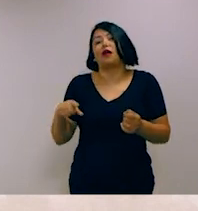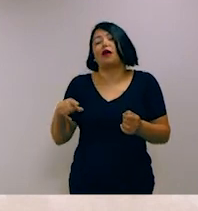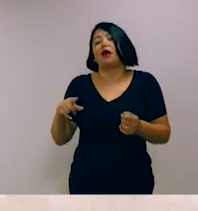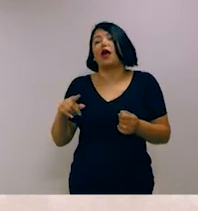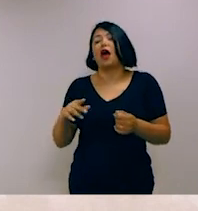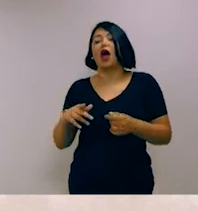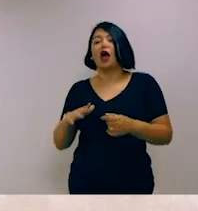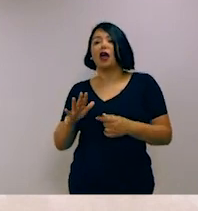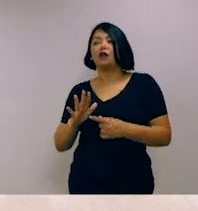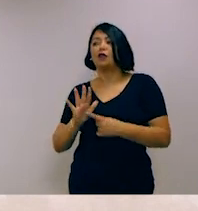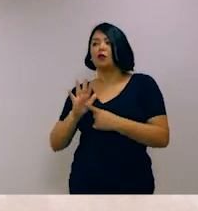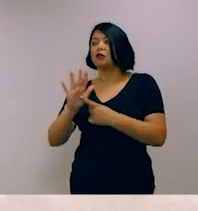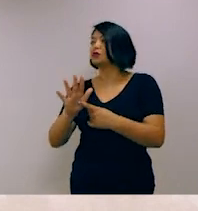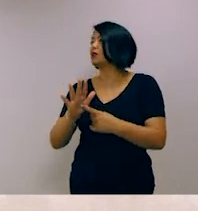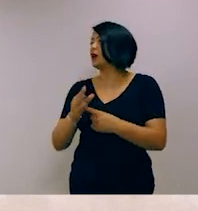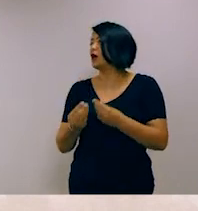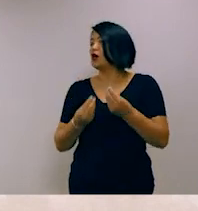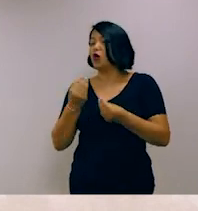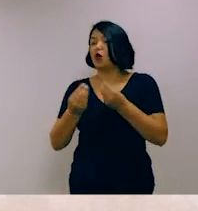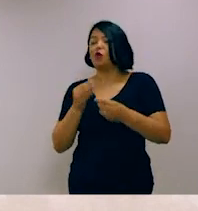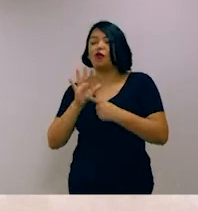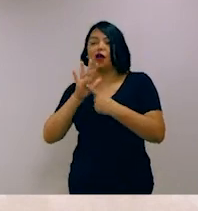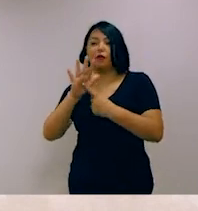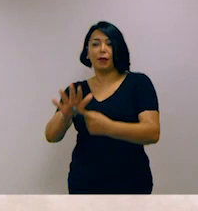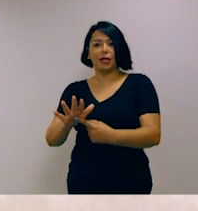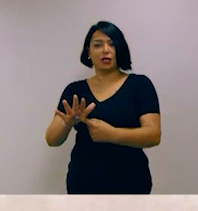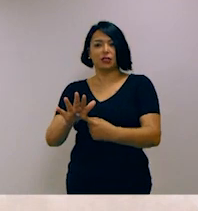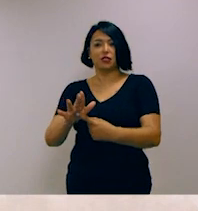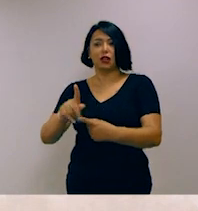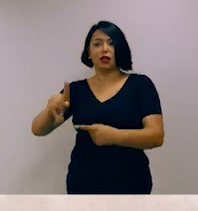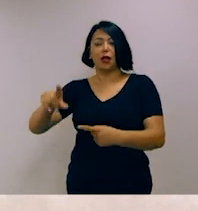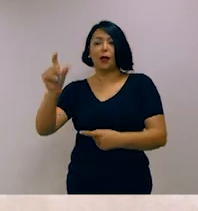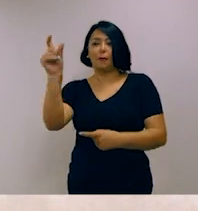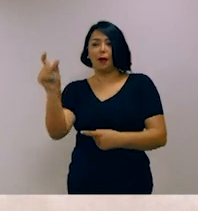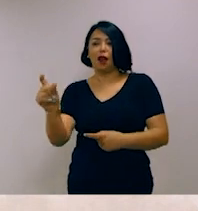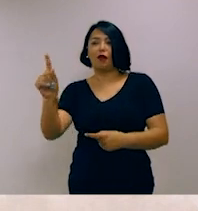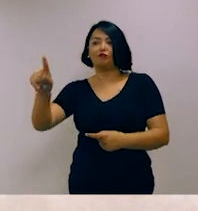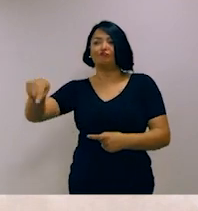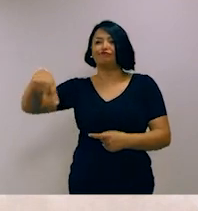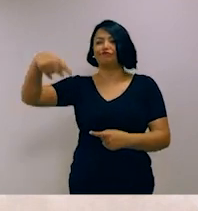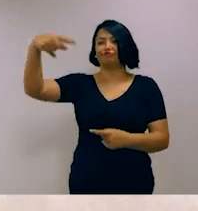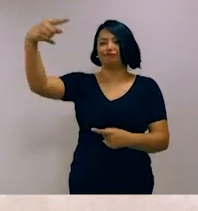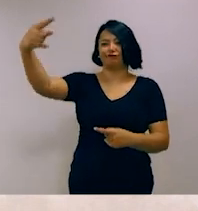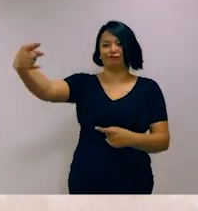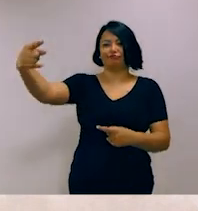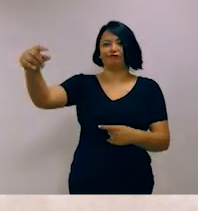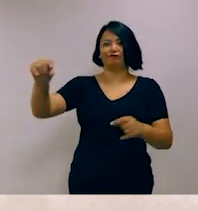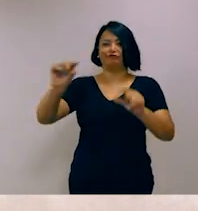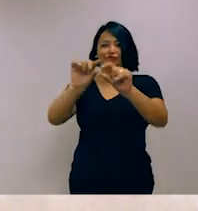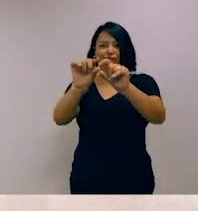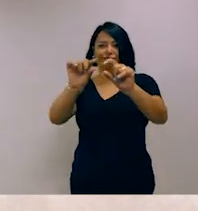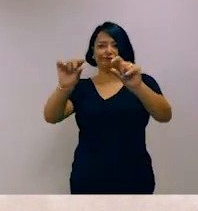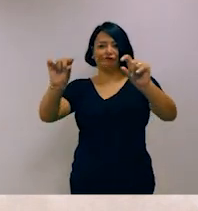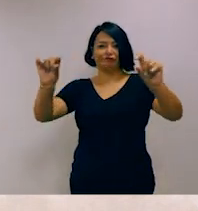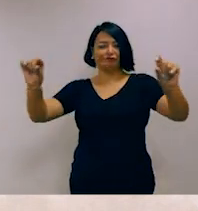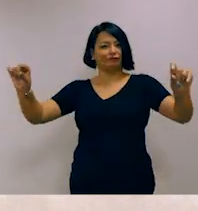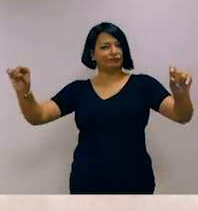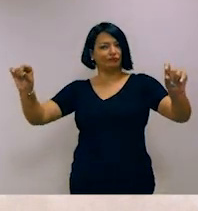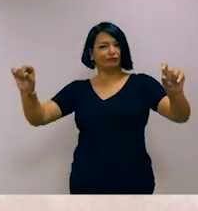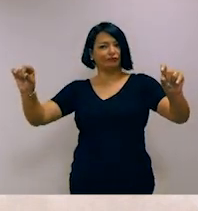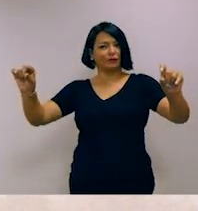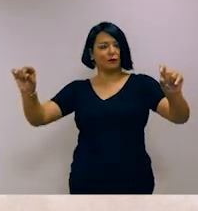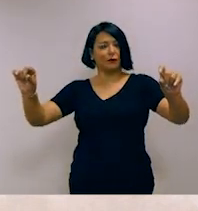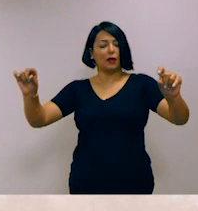of this term happening again in the sentence. And so we have the cat sits, and so